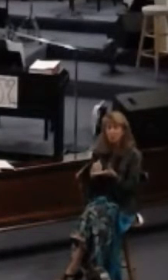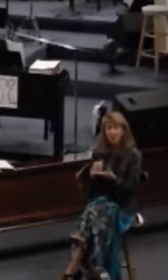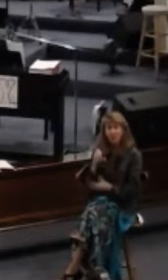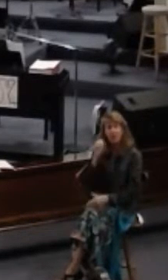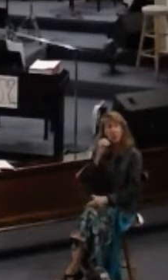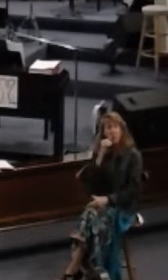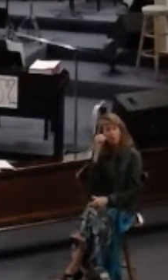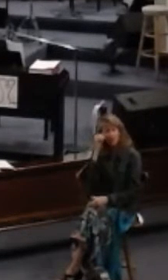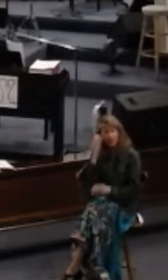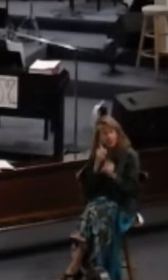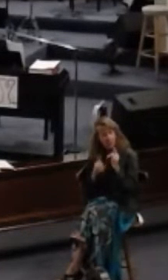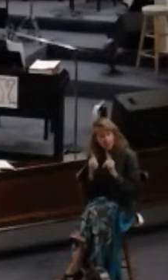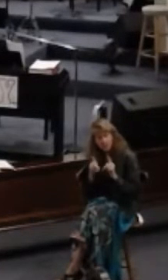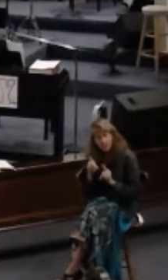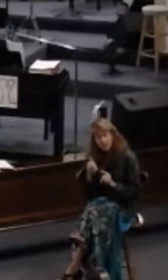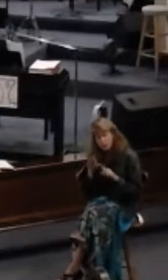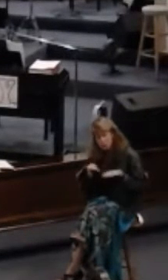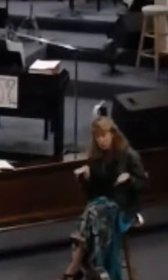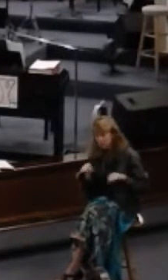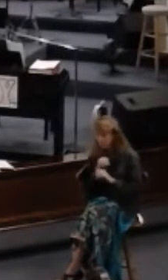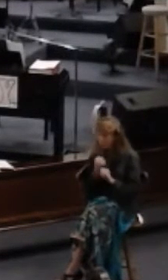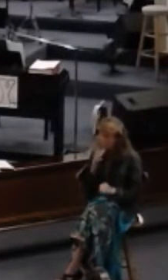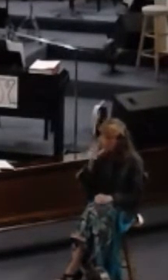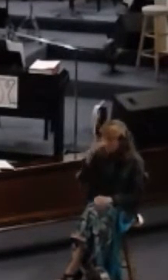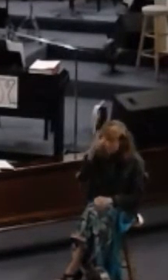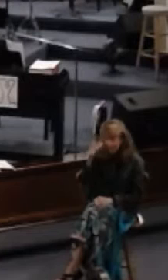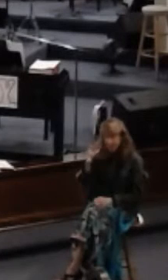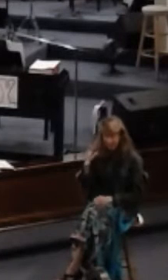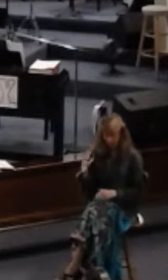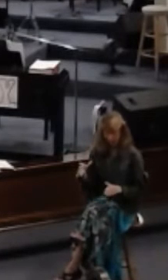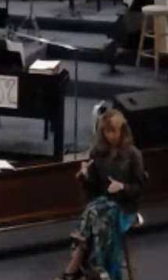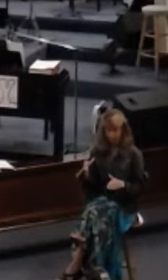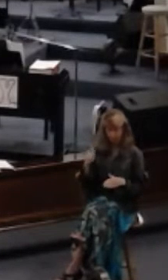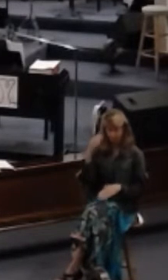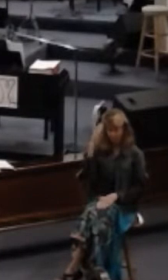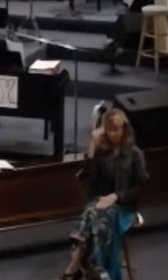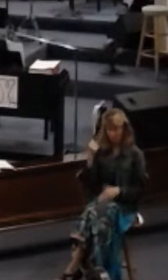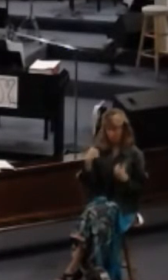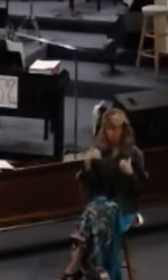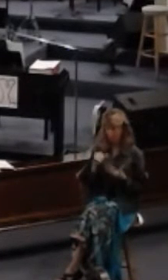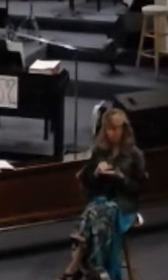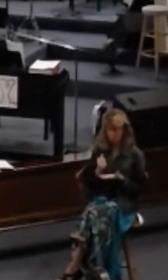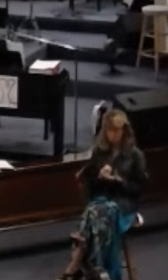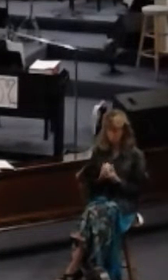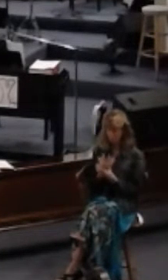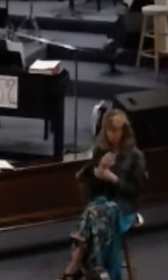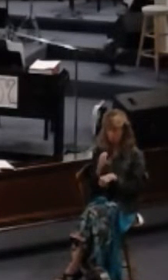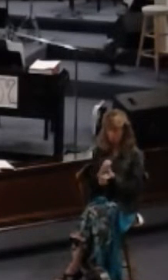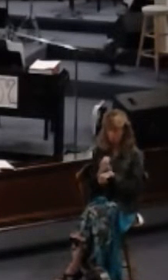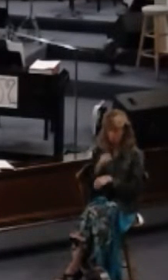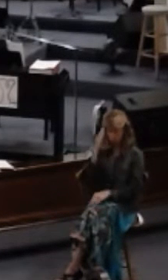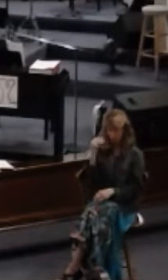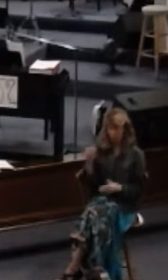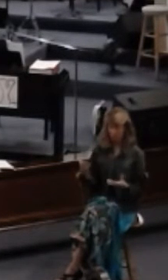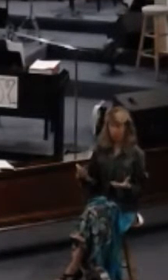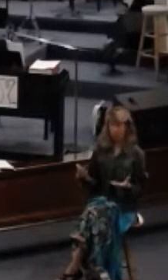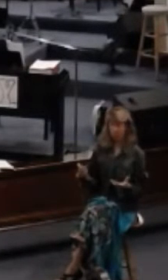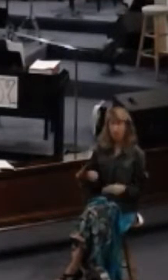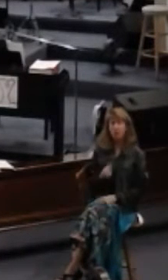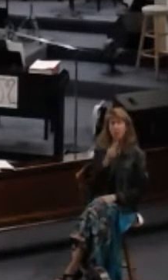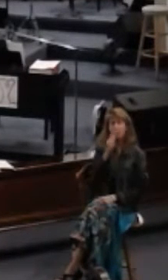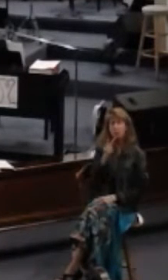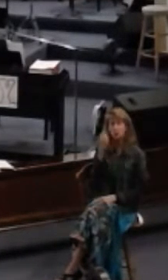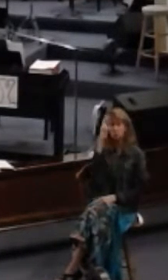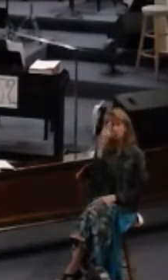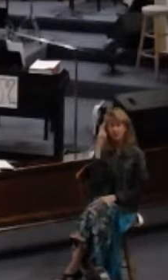needy, why would that cause a church to grow the way that Jesus wants it to grow? I can think of two